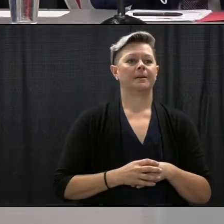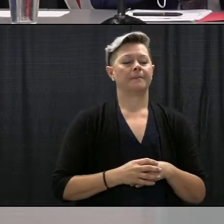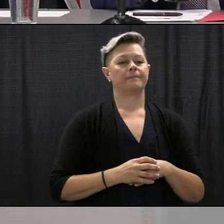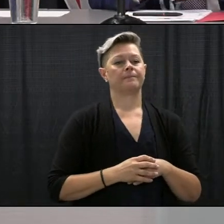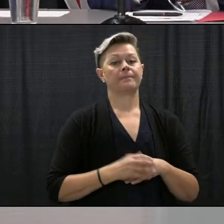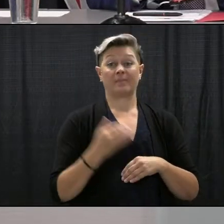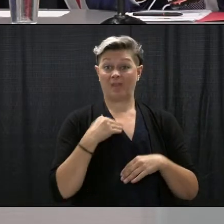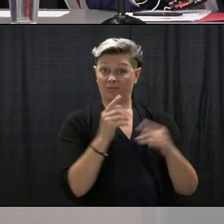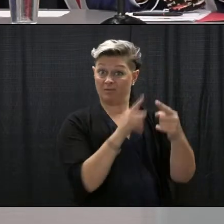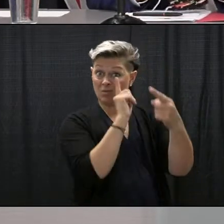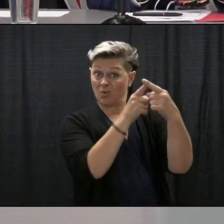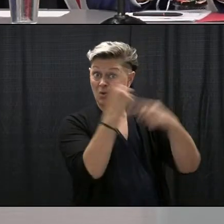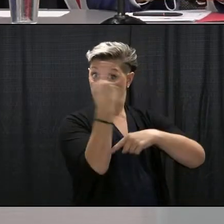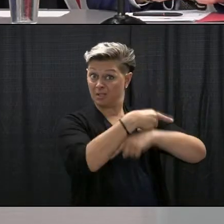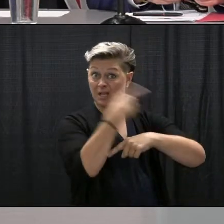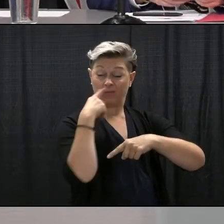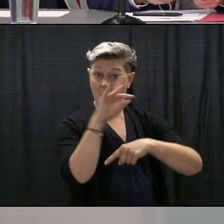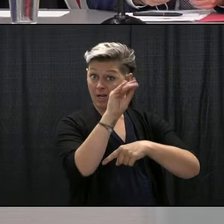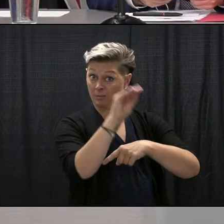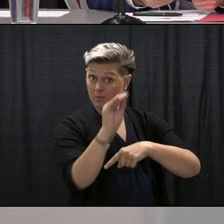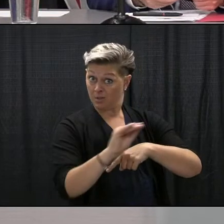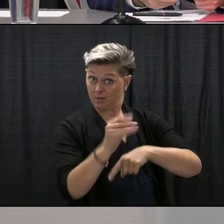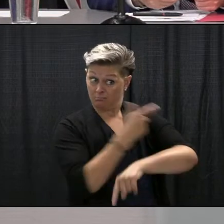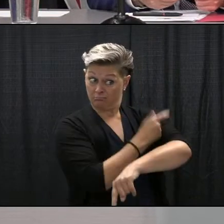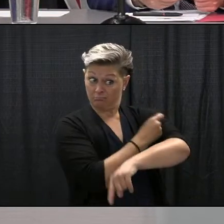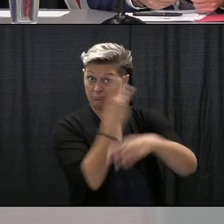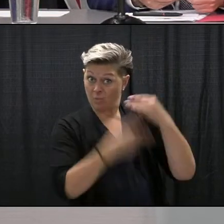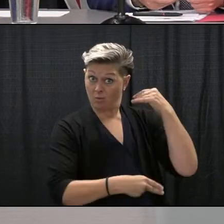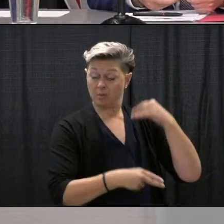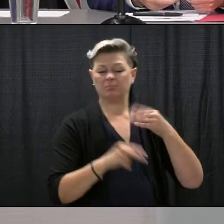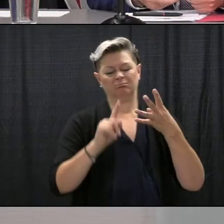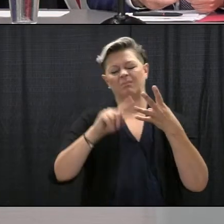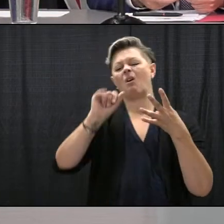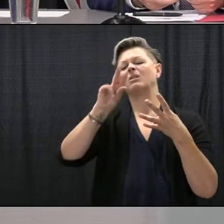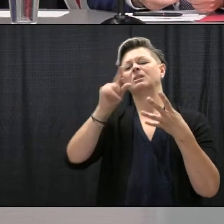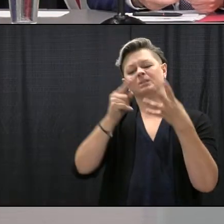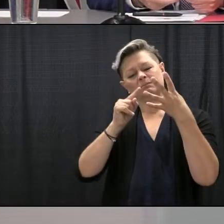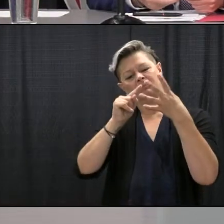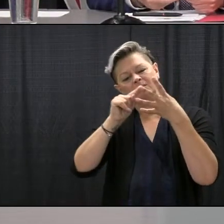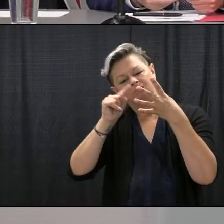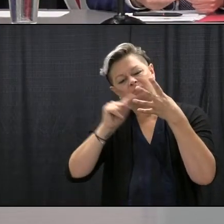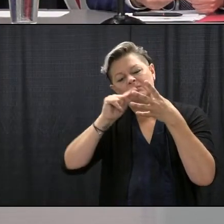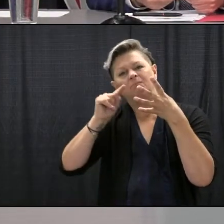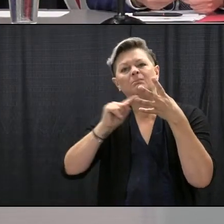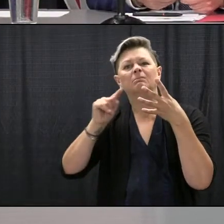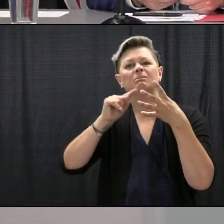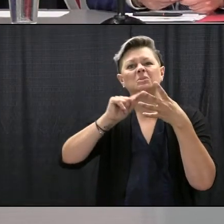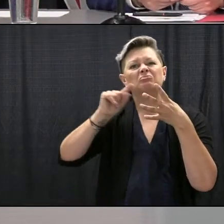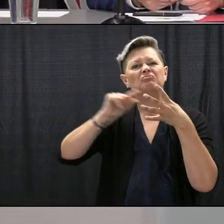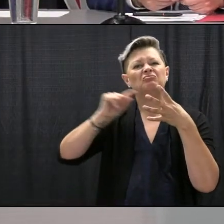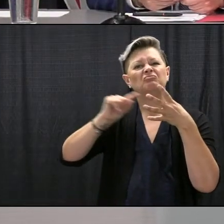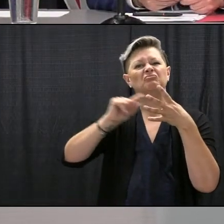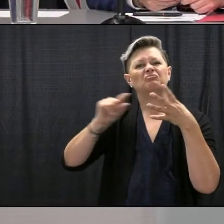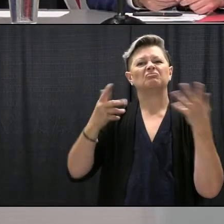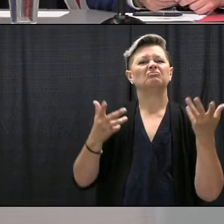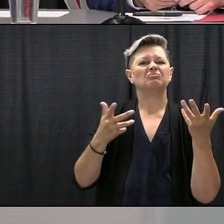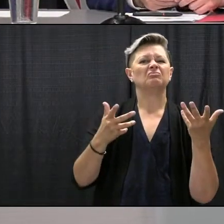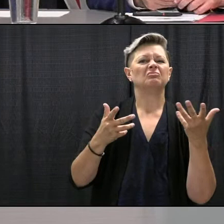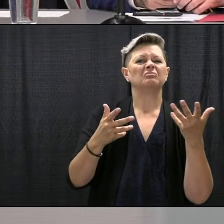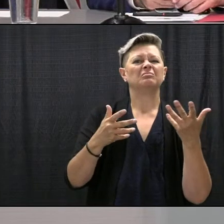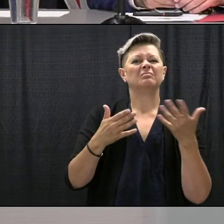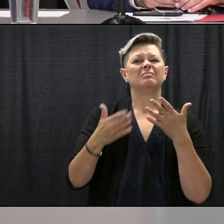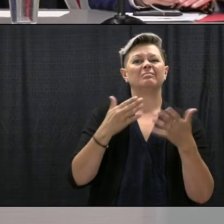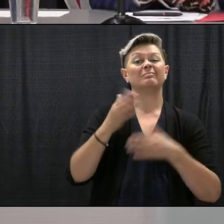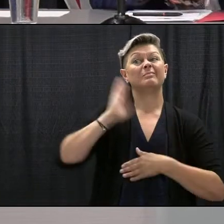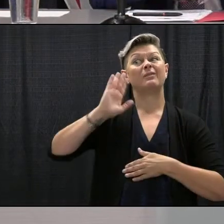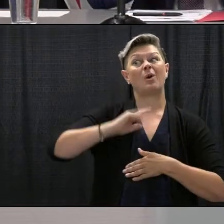for that 80%? No, we're hoping kind of mid-third week of August, but give or take. Of course, I've been off by 3 days